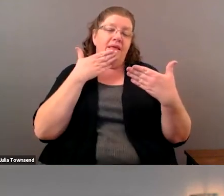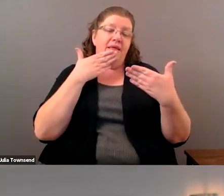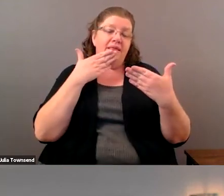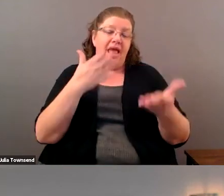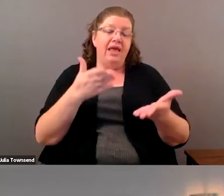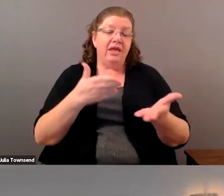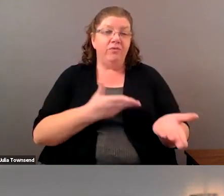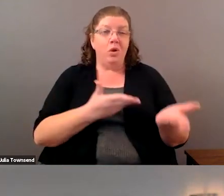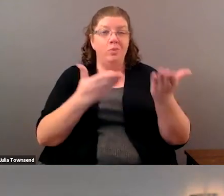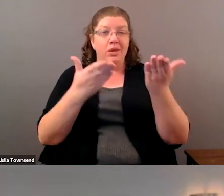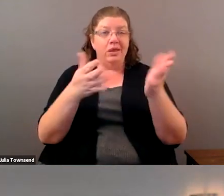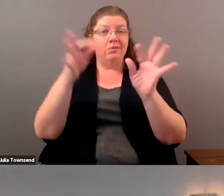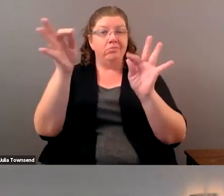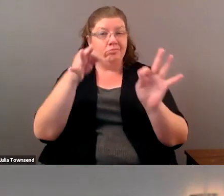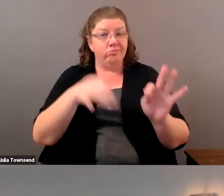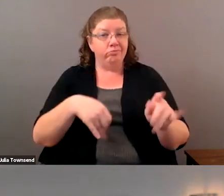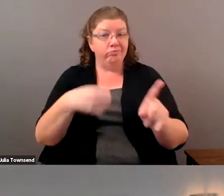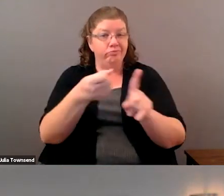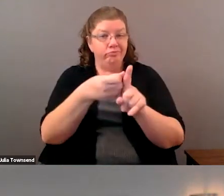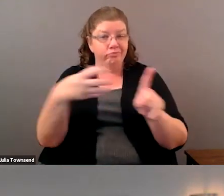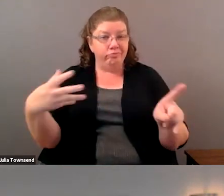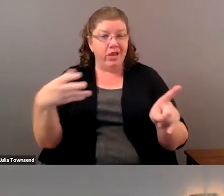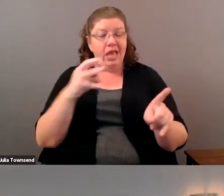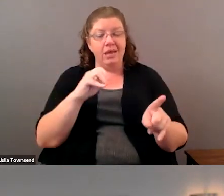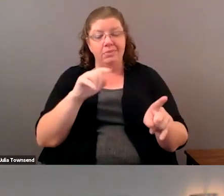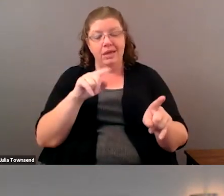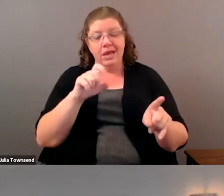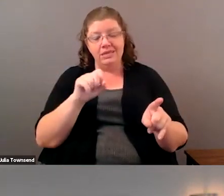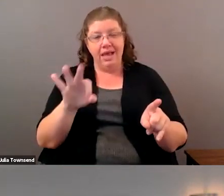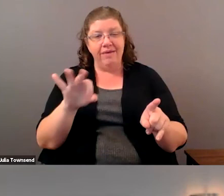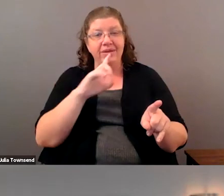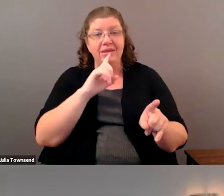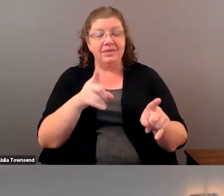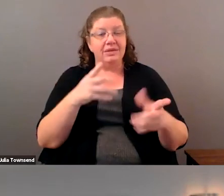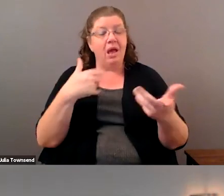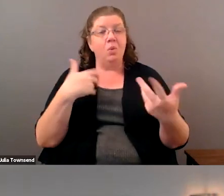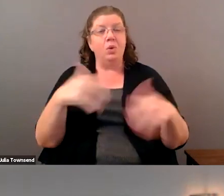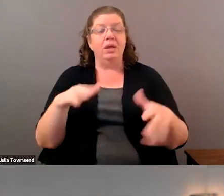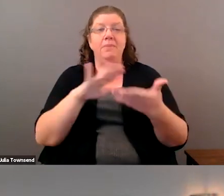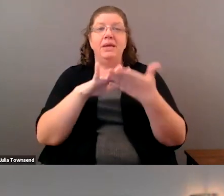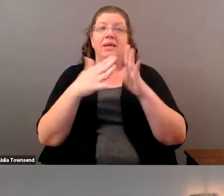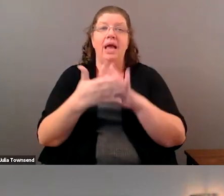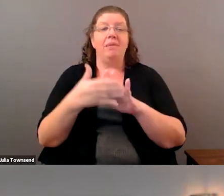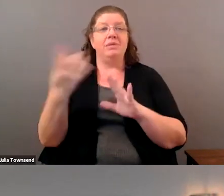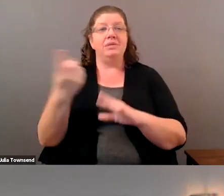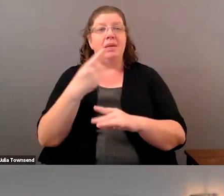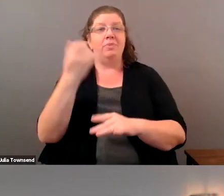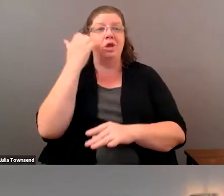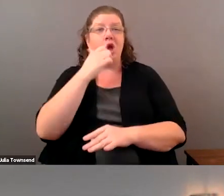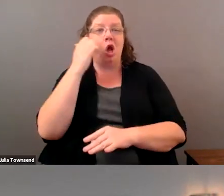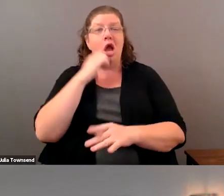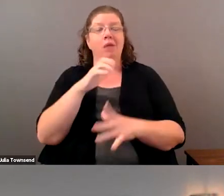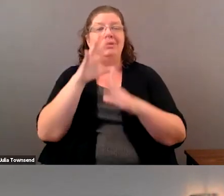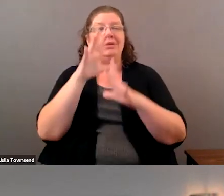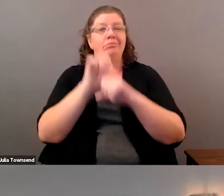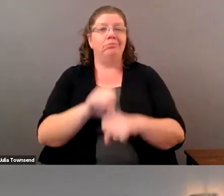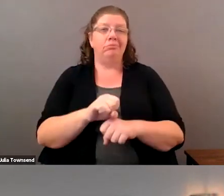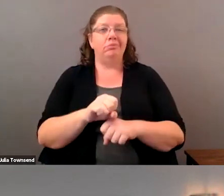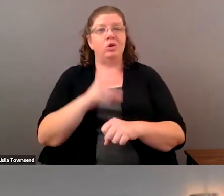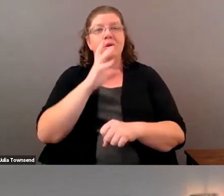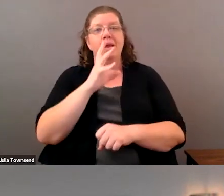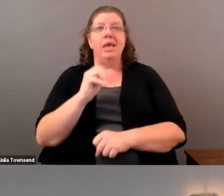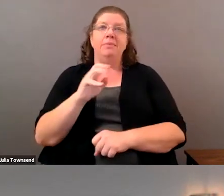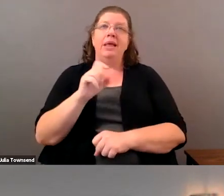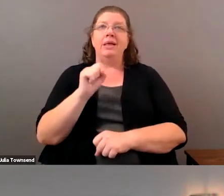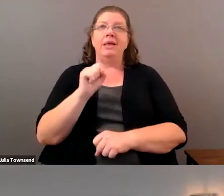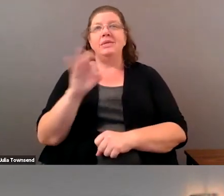in such detail what MTSS is. I know it becomes something very common to us, and we talk about MTSS, but